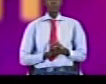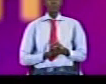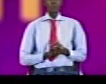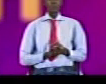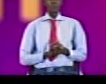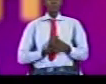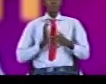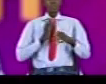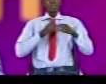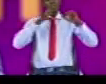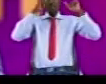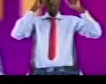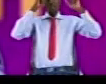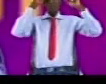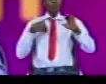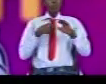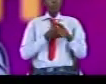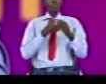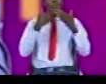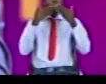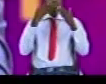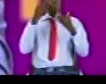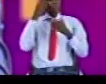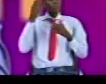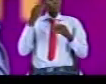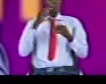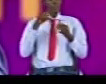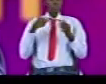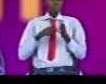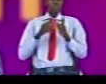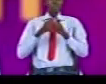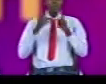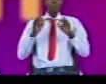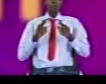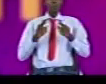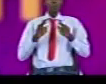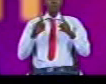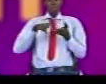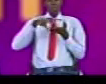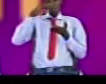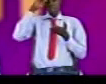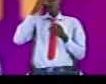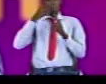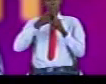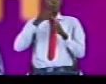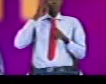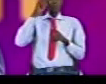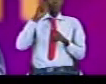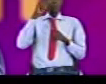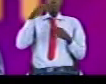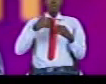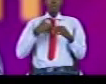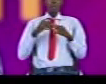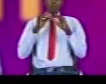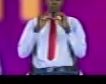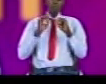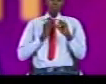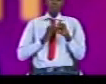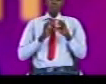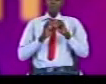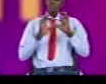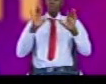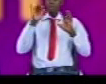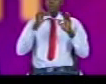Our Father, we thank you because of this great privilege you have given us to learn at your feet. You have spoken to us clearly through your anointed